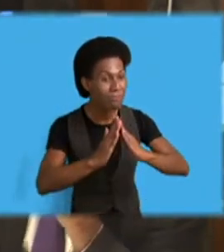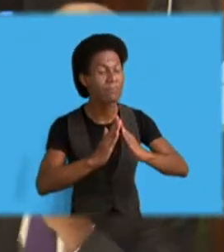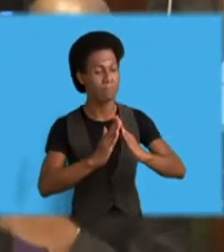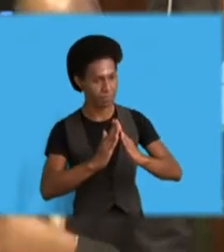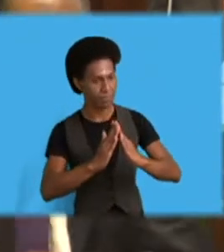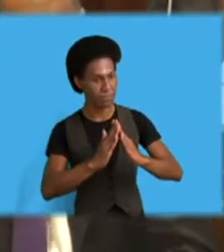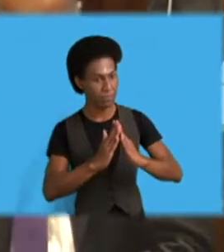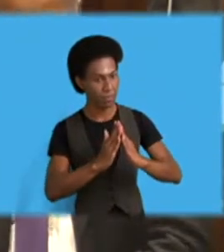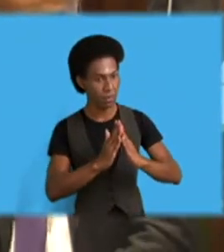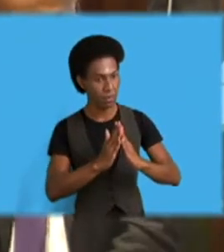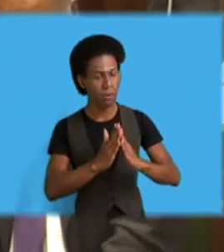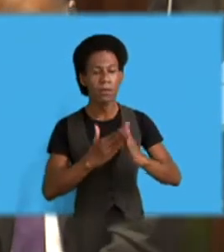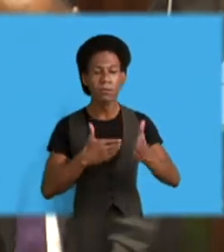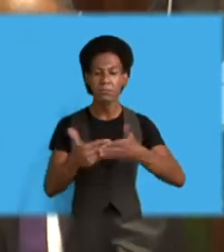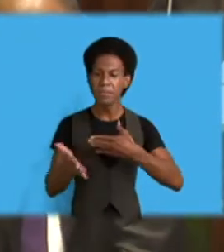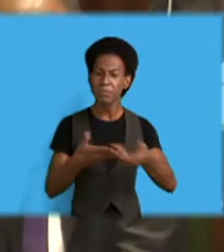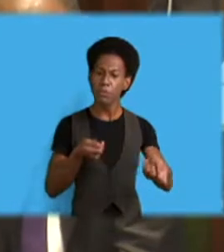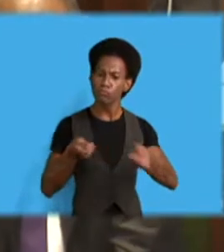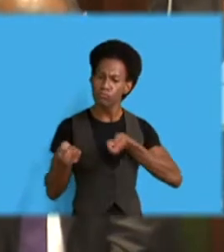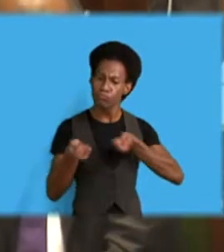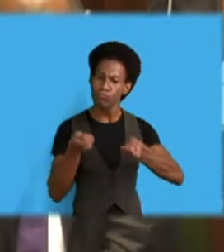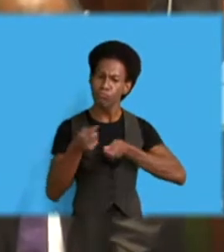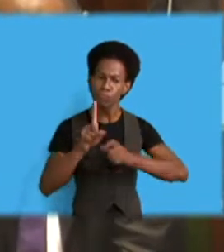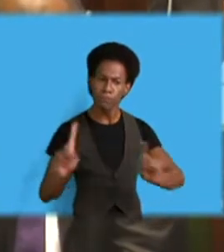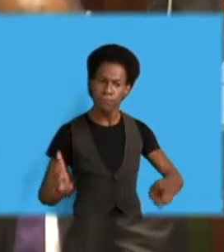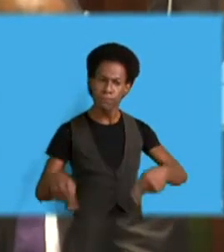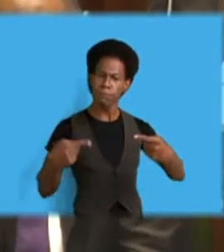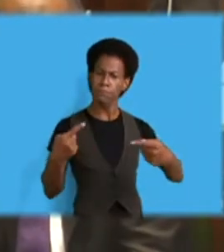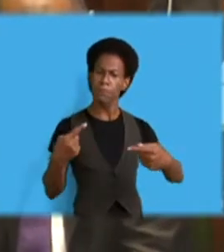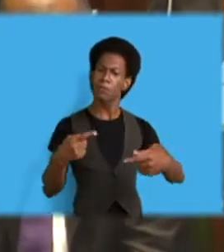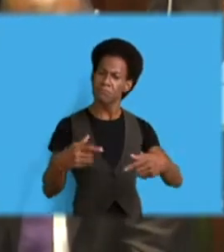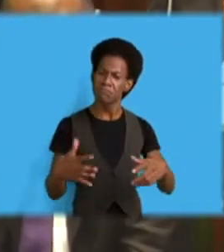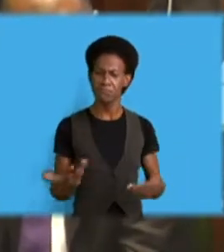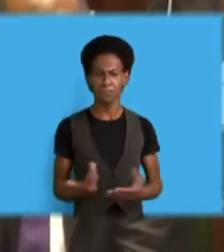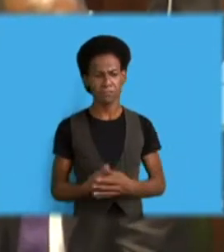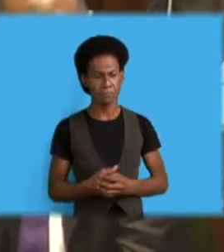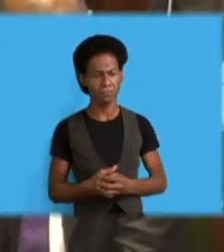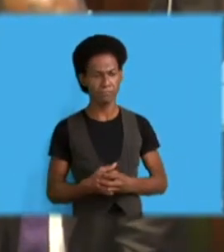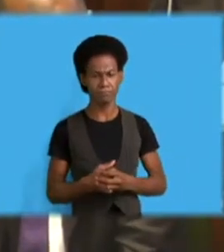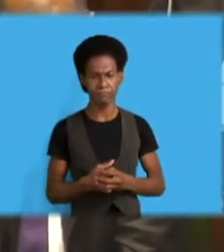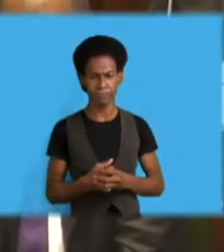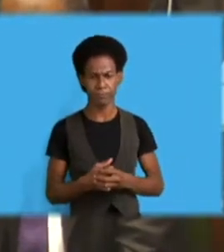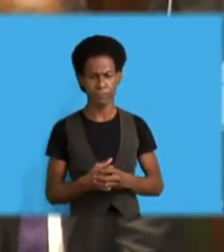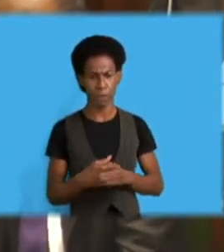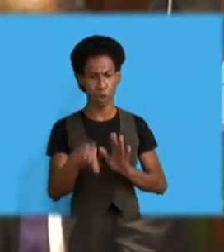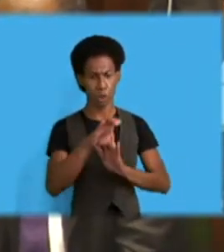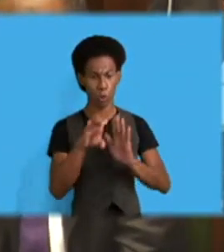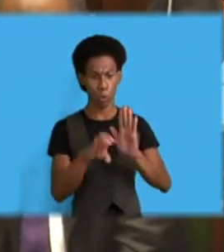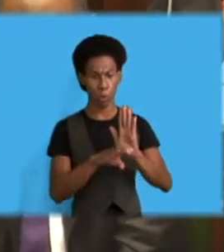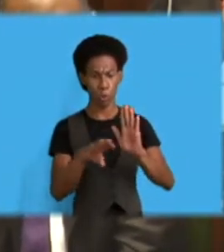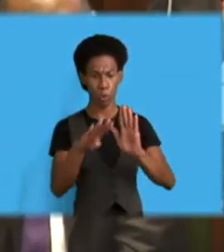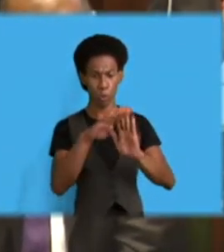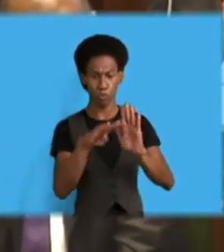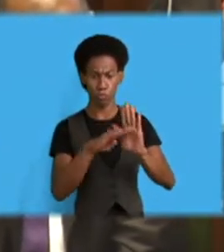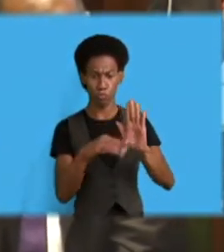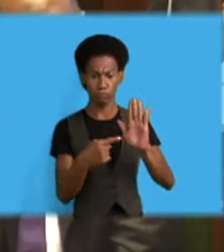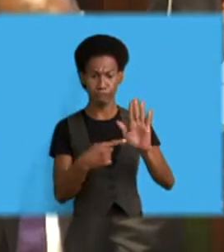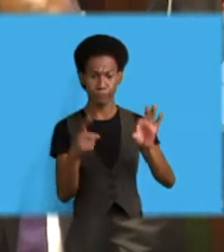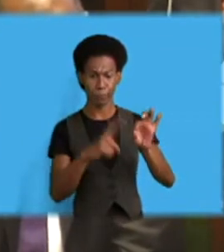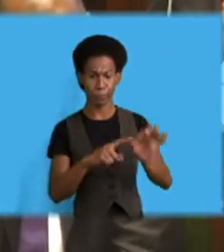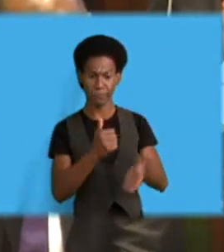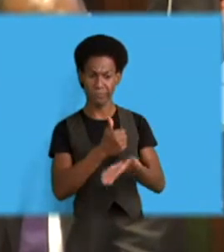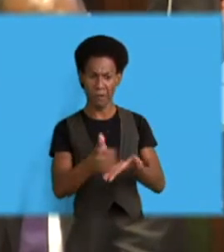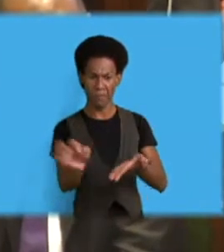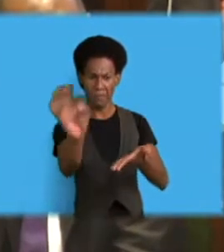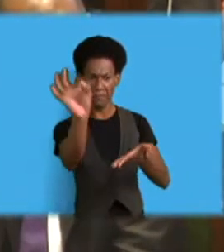Association of Fiji, breaching school constitutions to have school annual general meetings without quorum and following constitutional